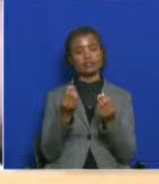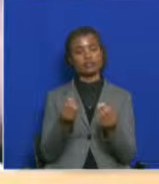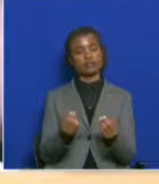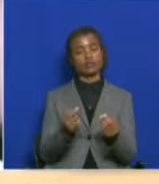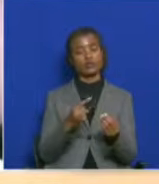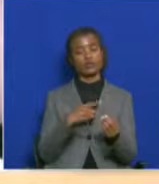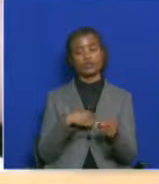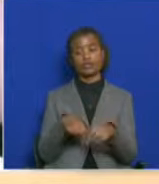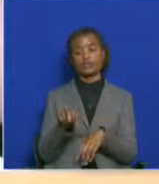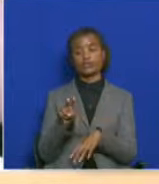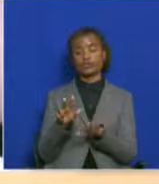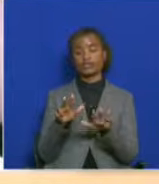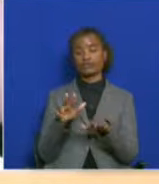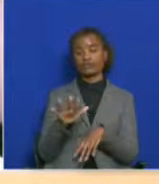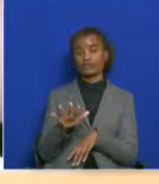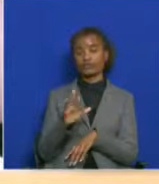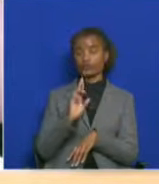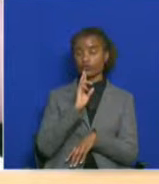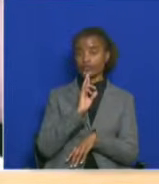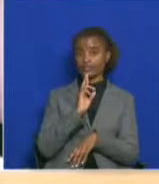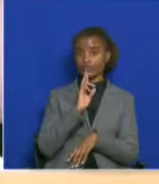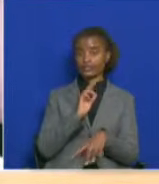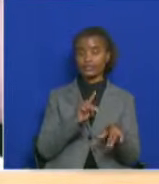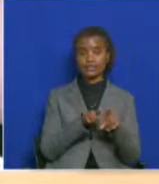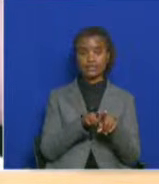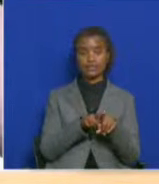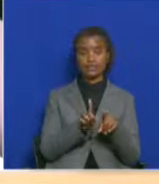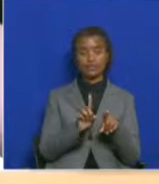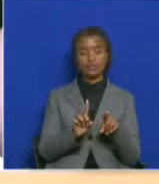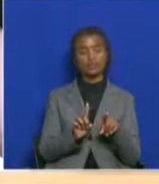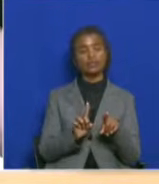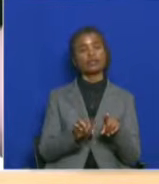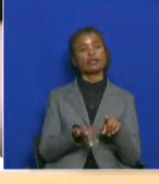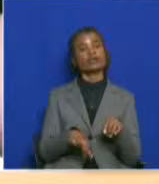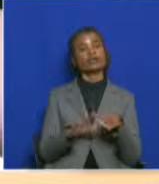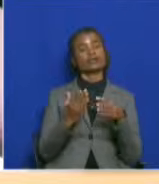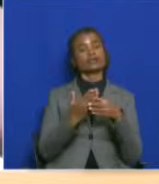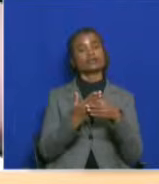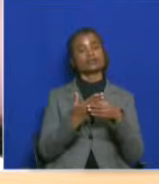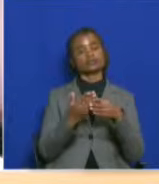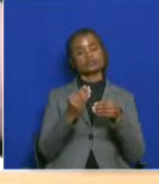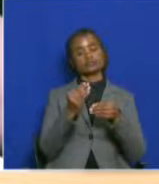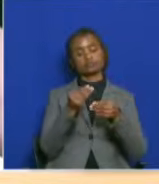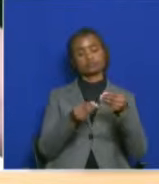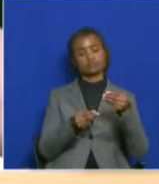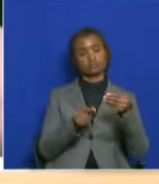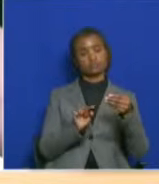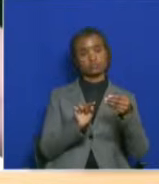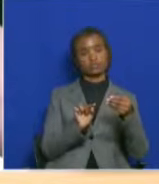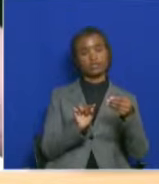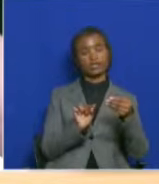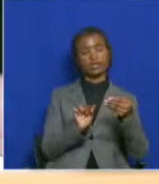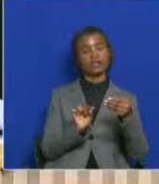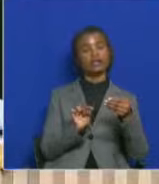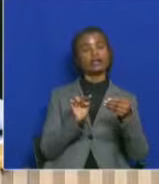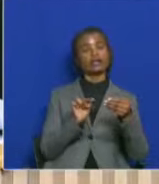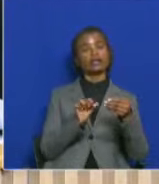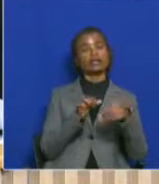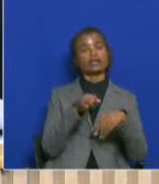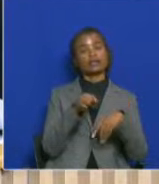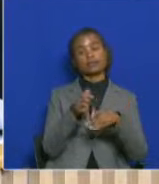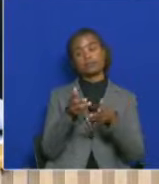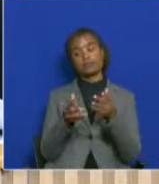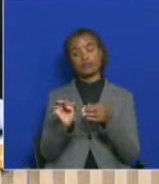is the same as case lines on my Correct. copy. Same. And they have different case line I numbering. see. Oh, I